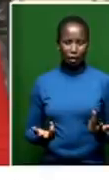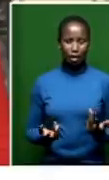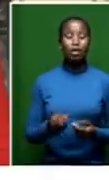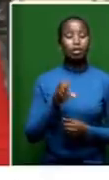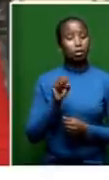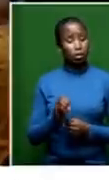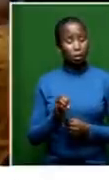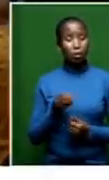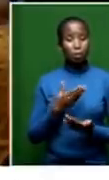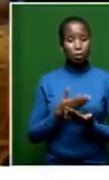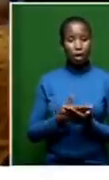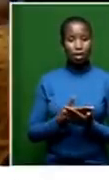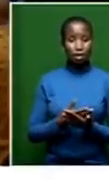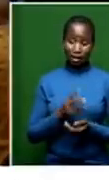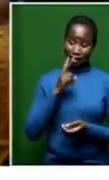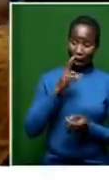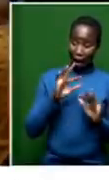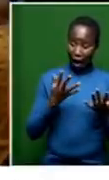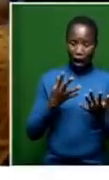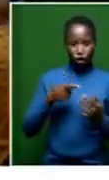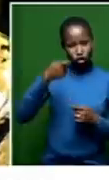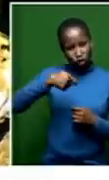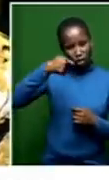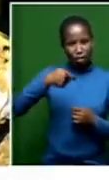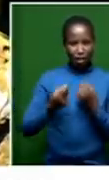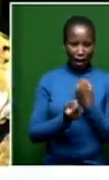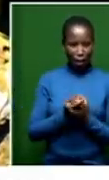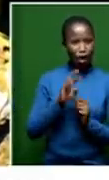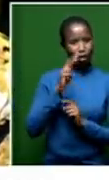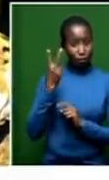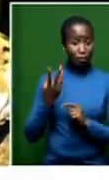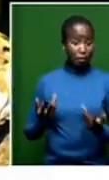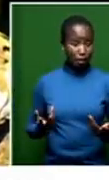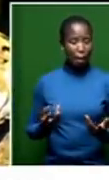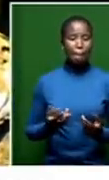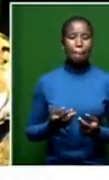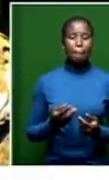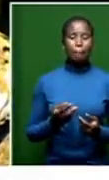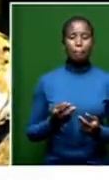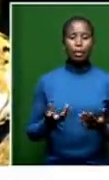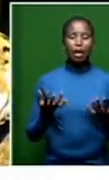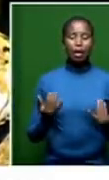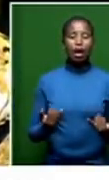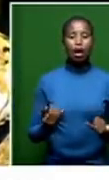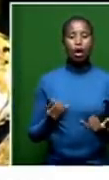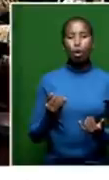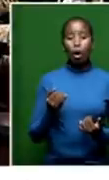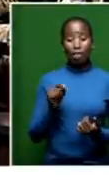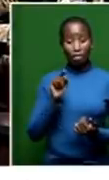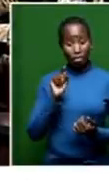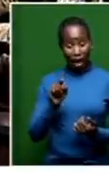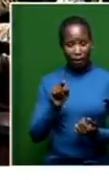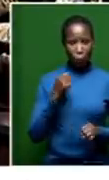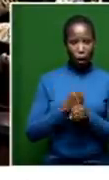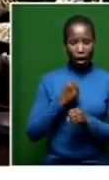rescind that judgment. Let's talk to that, and also what sort of bearing, if any, that would have on your